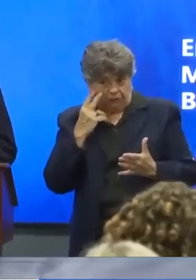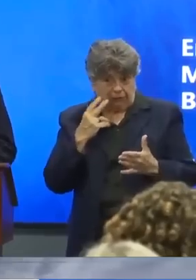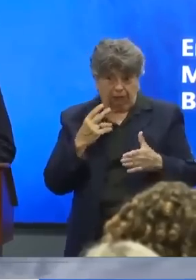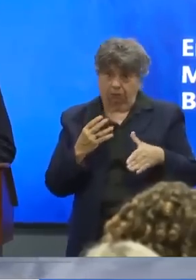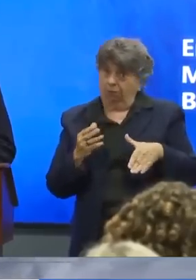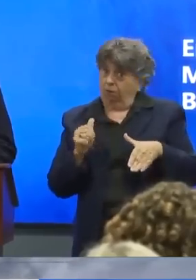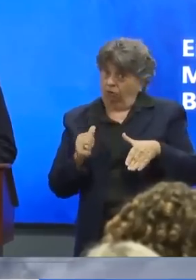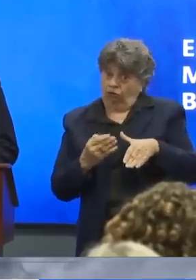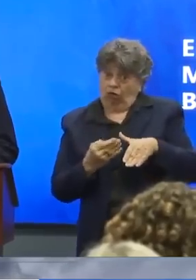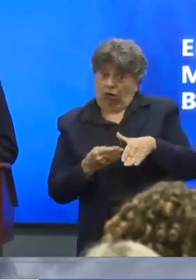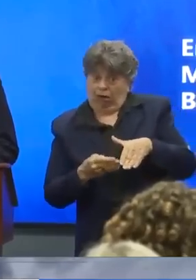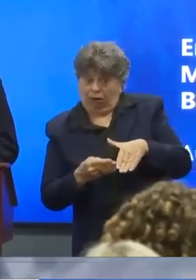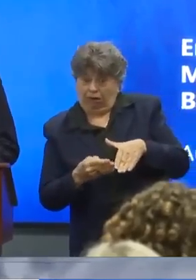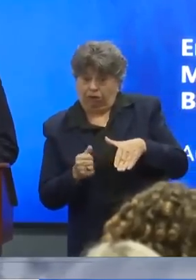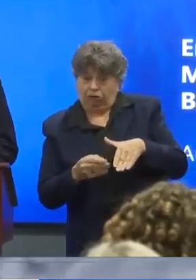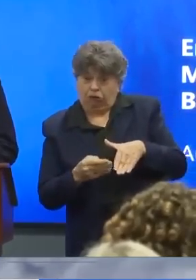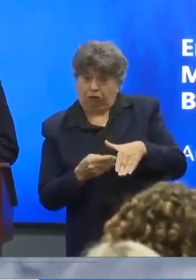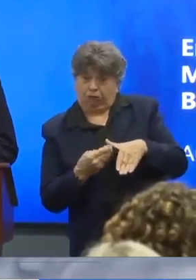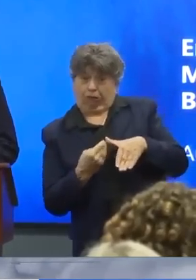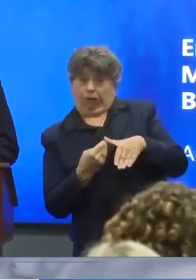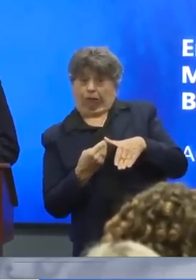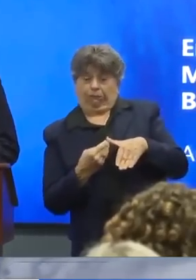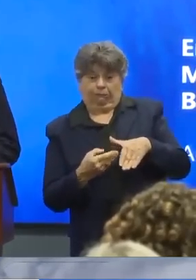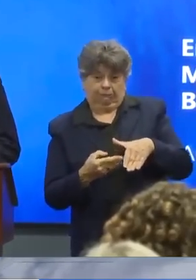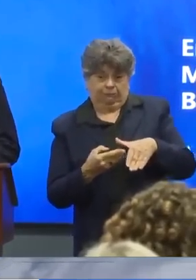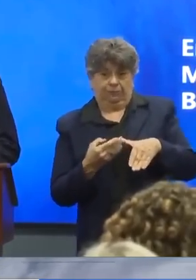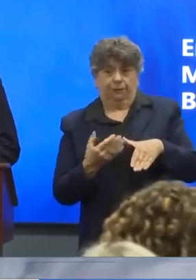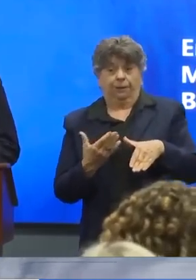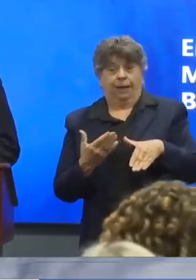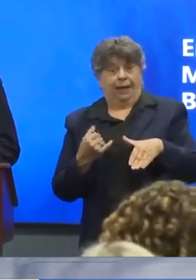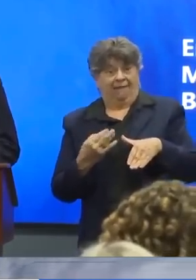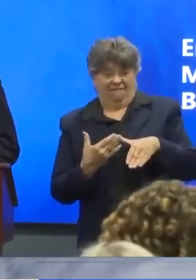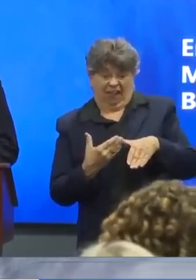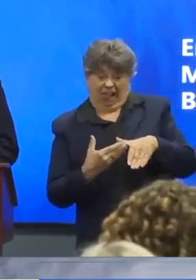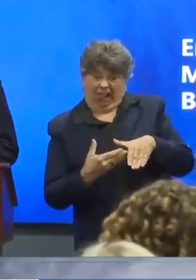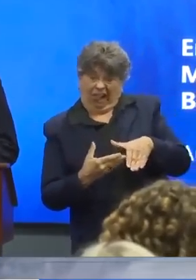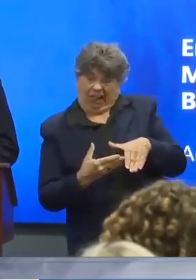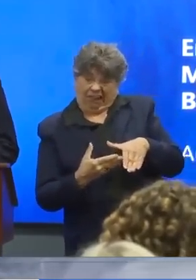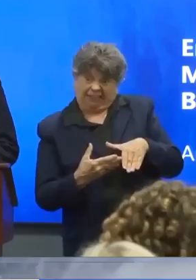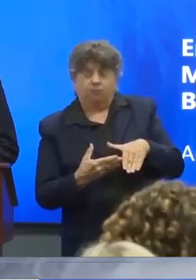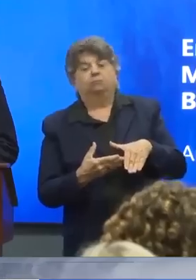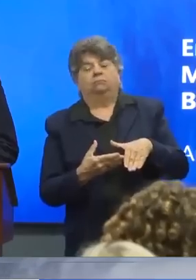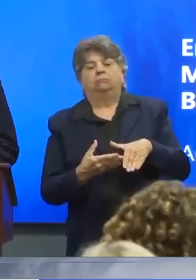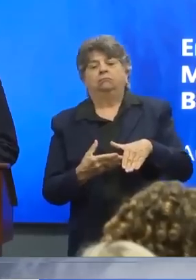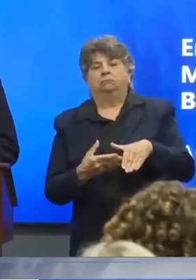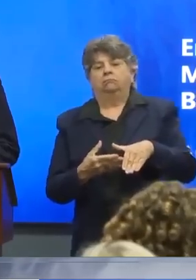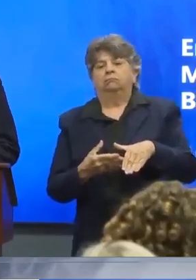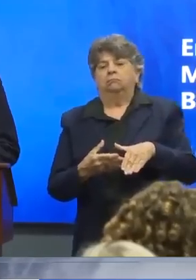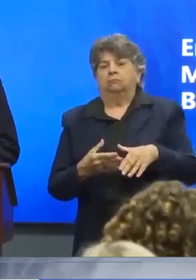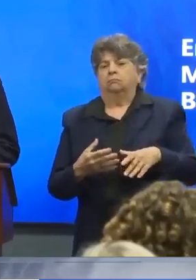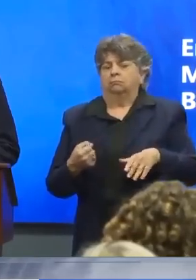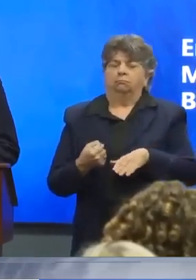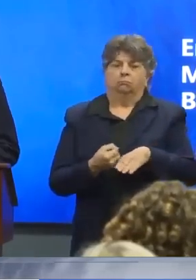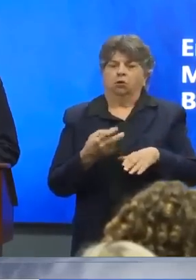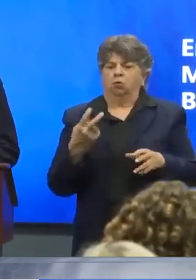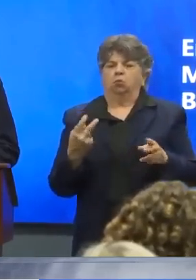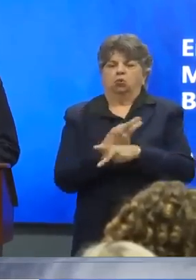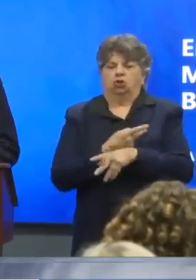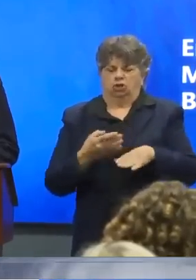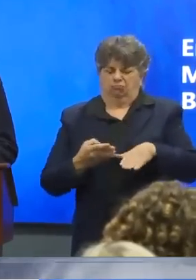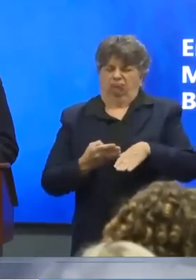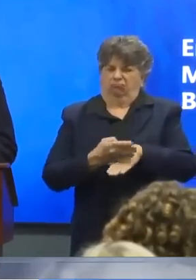storm further eastward. So the further east it goes, the more impacts it's going to have on the overall Florida